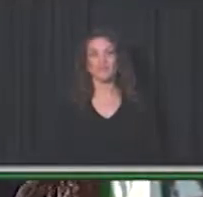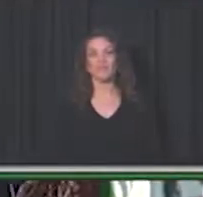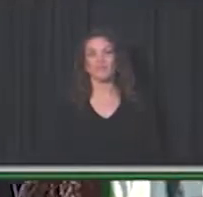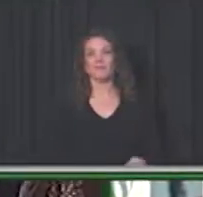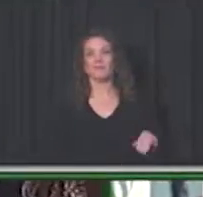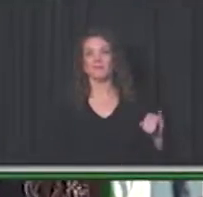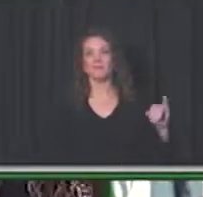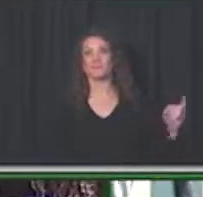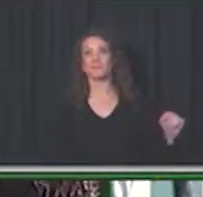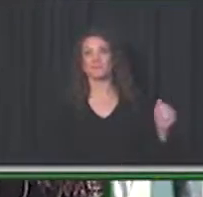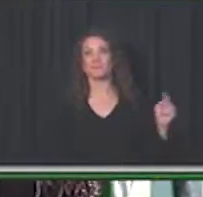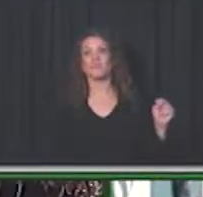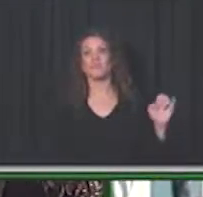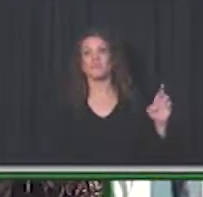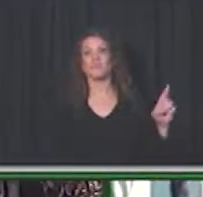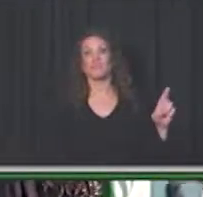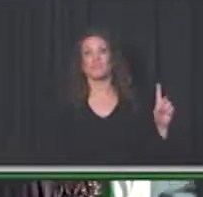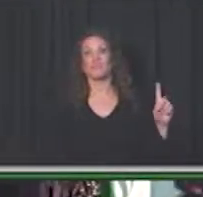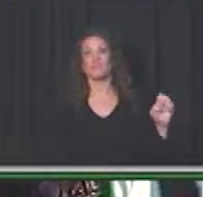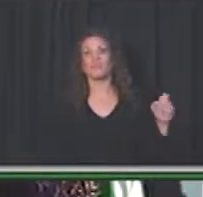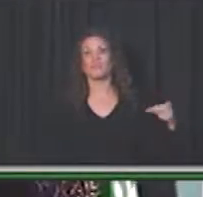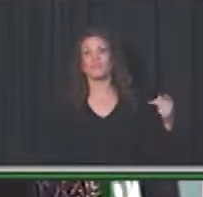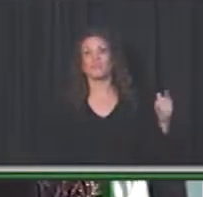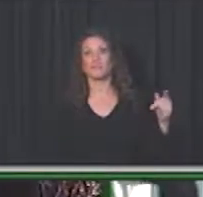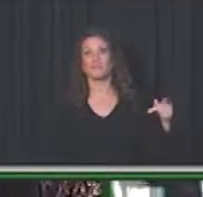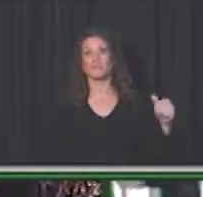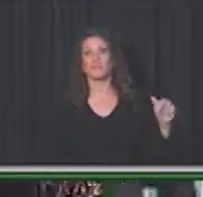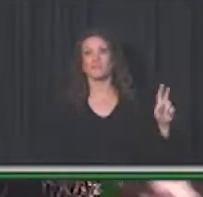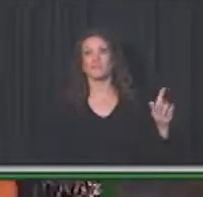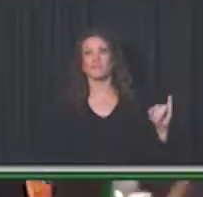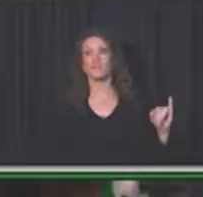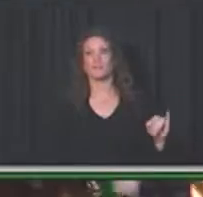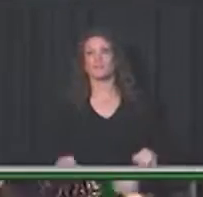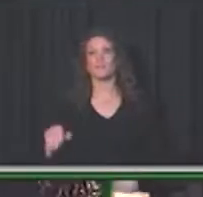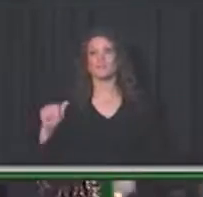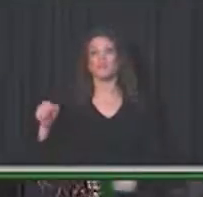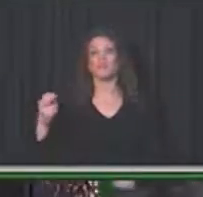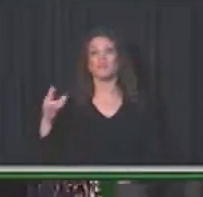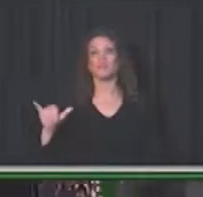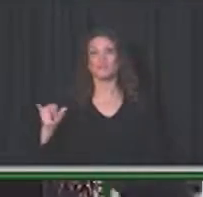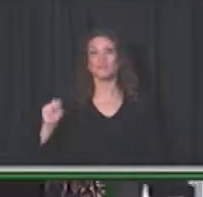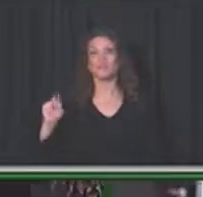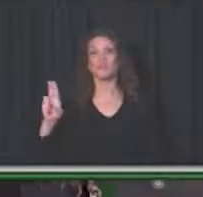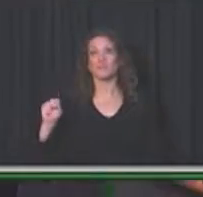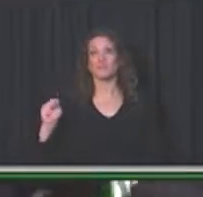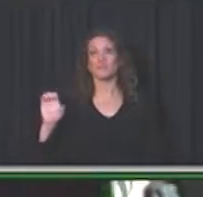Jennifer DePauli. Ashley Minchuk.